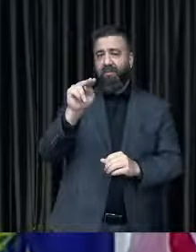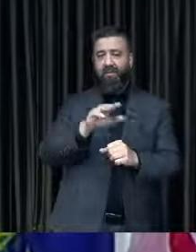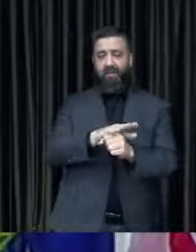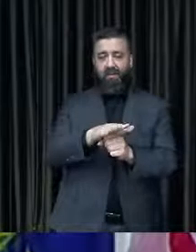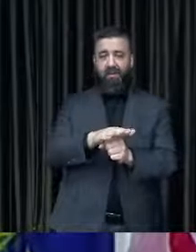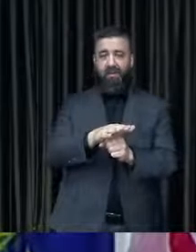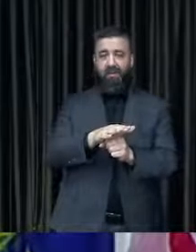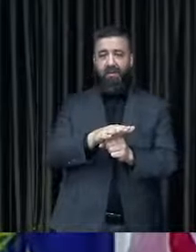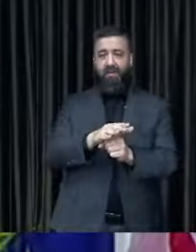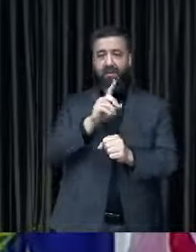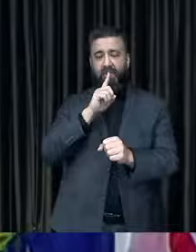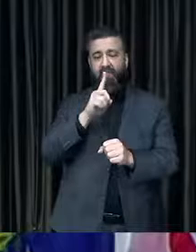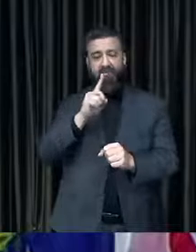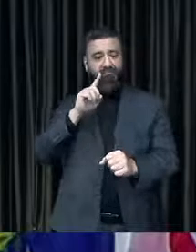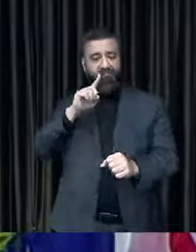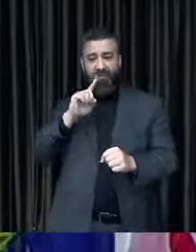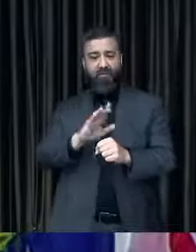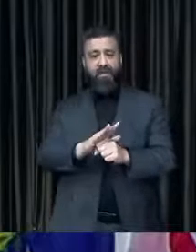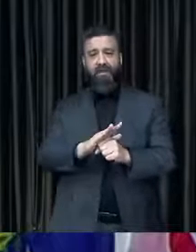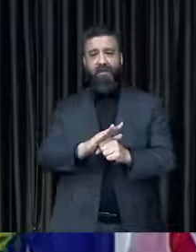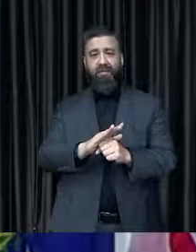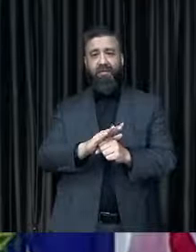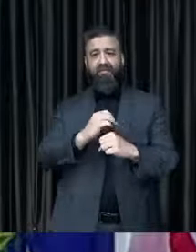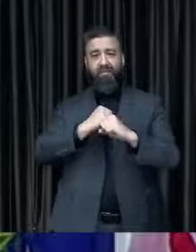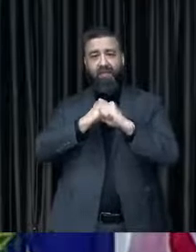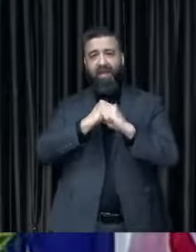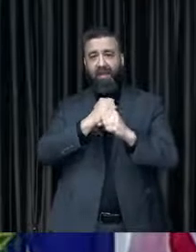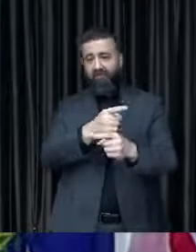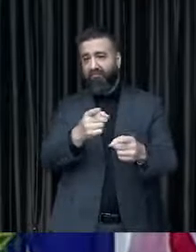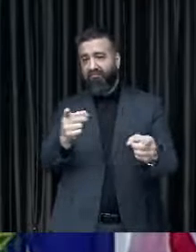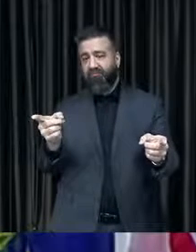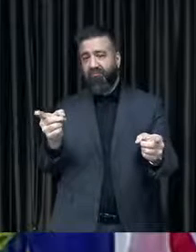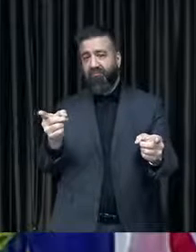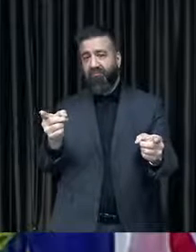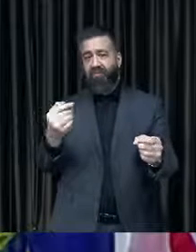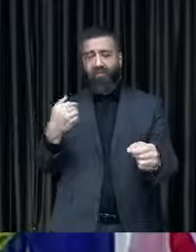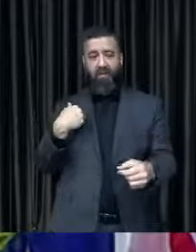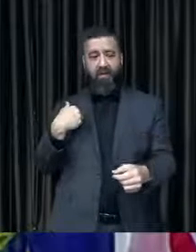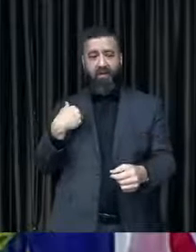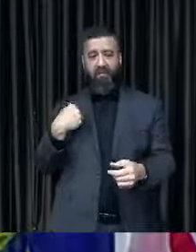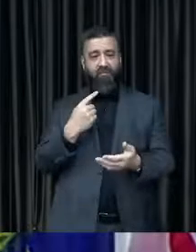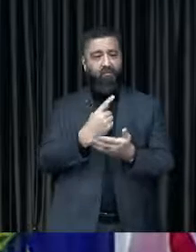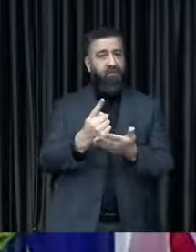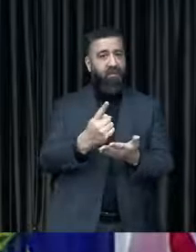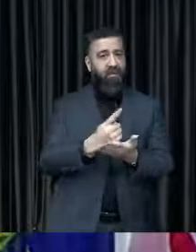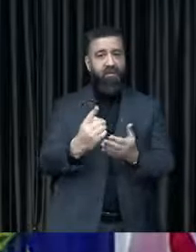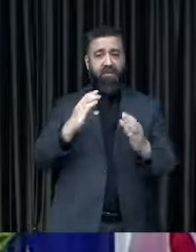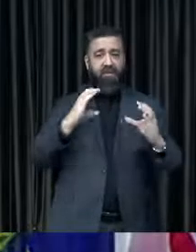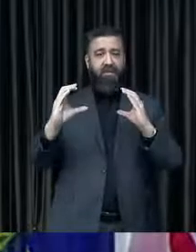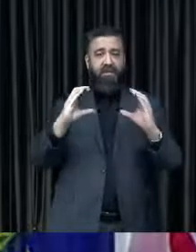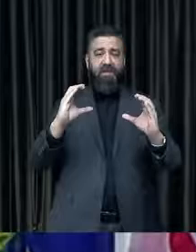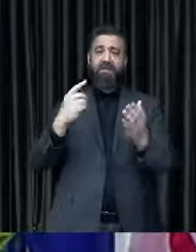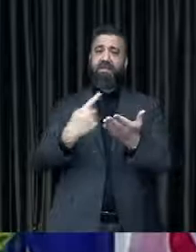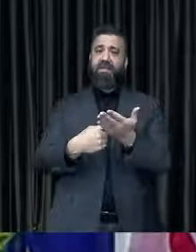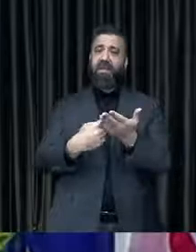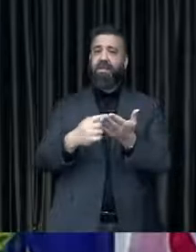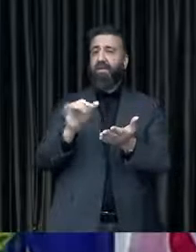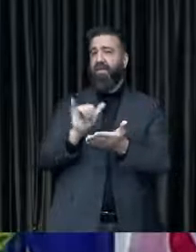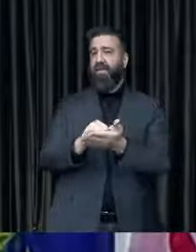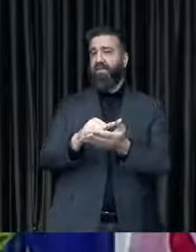health and welfare of everyone in St. Louis County, as I am. We have weekly conversations discussing these issues, and I